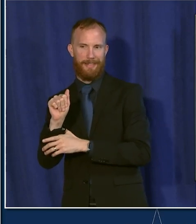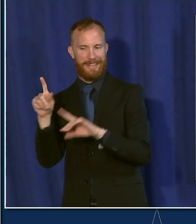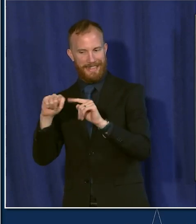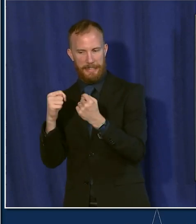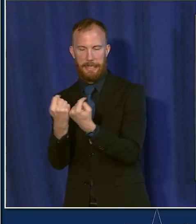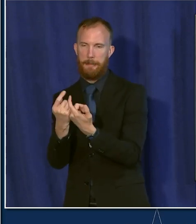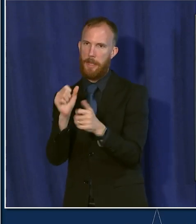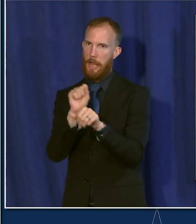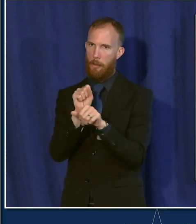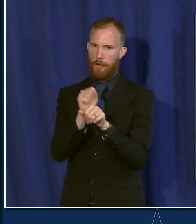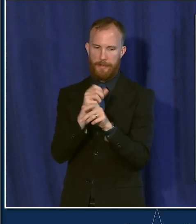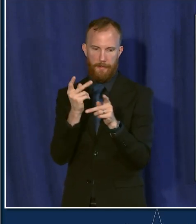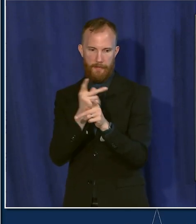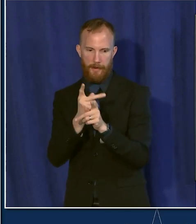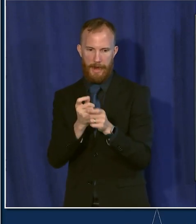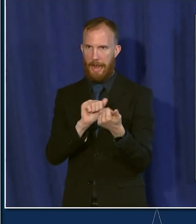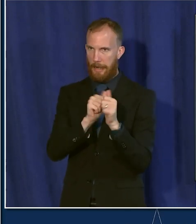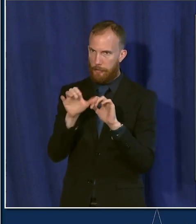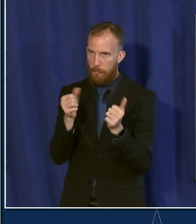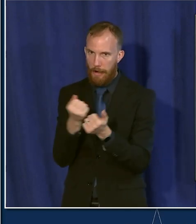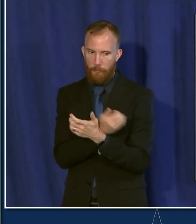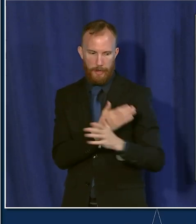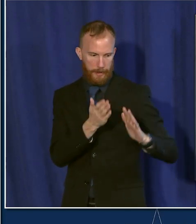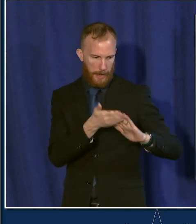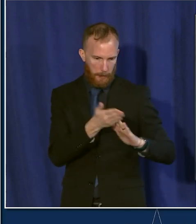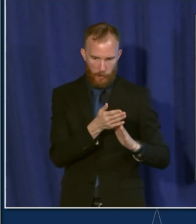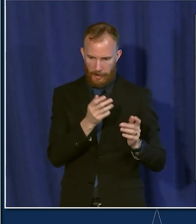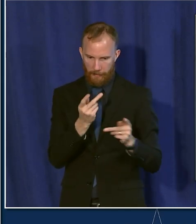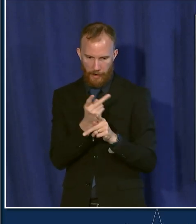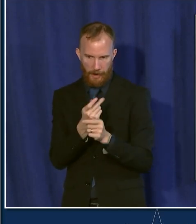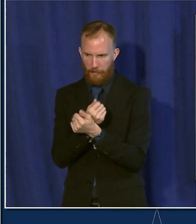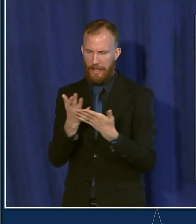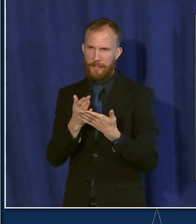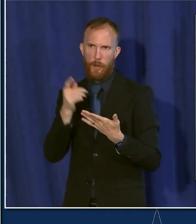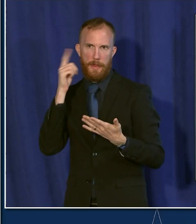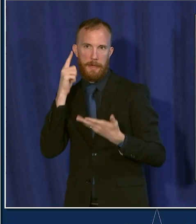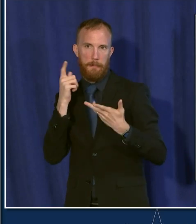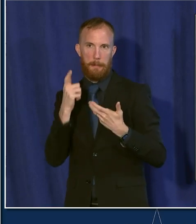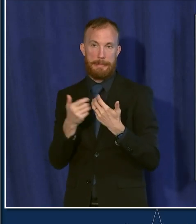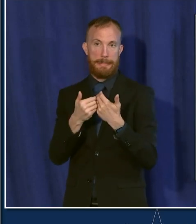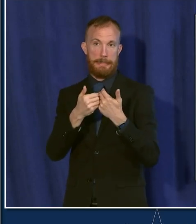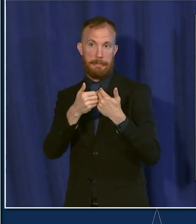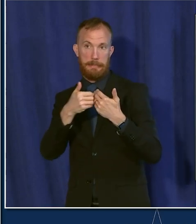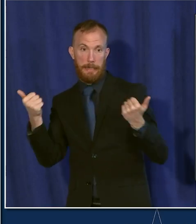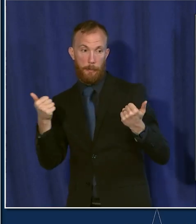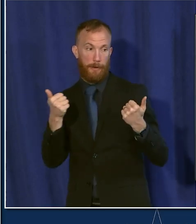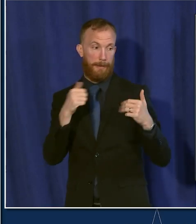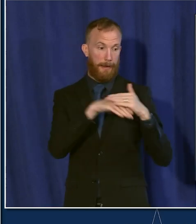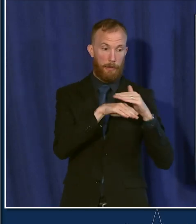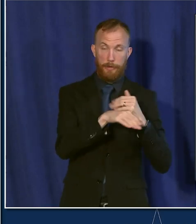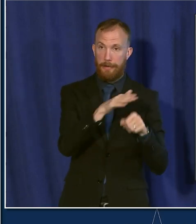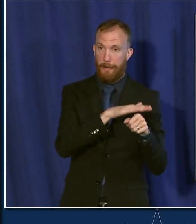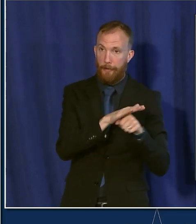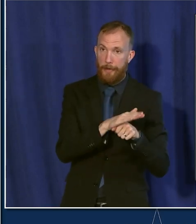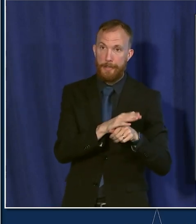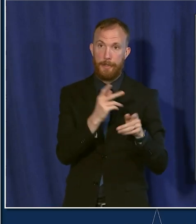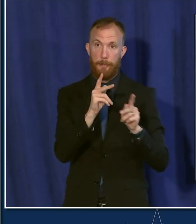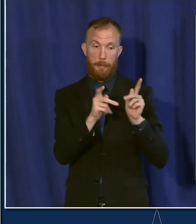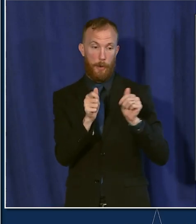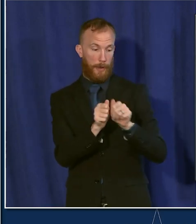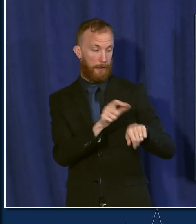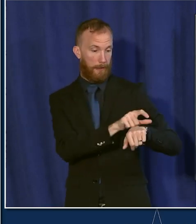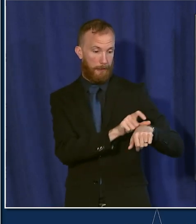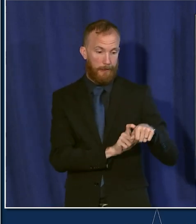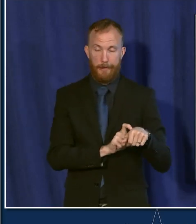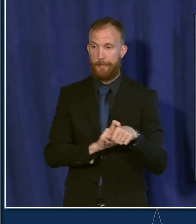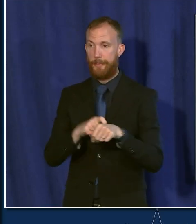of these logistics and thinking about having sort of some separate checkpoints for the wristband versus the vaccination records. One of the reasons we are really asking